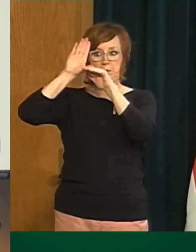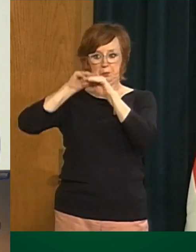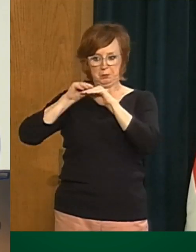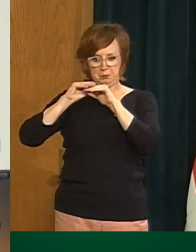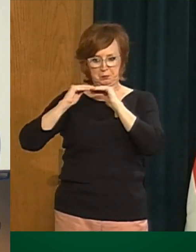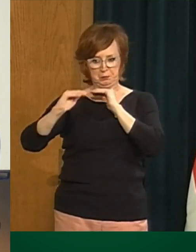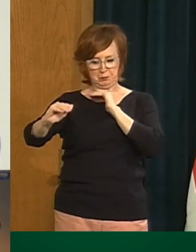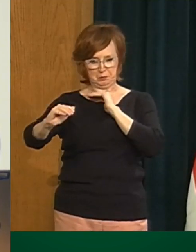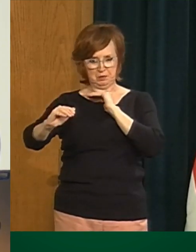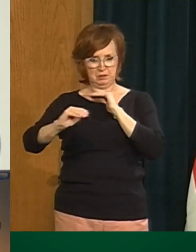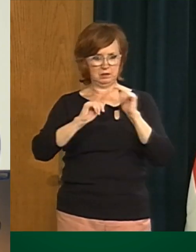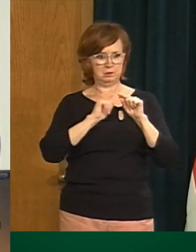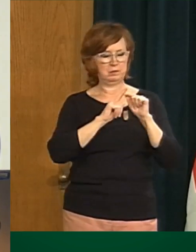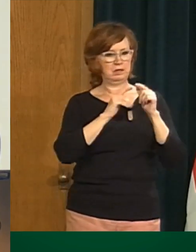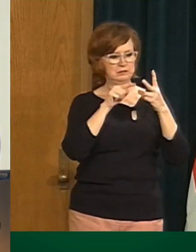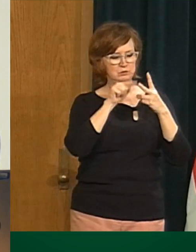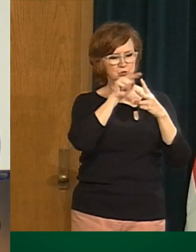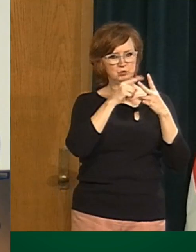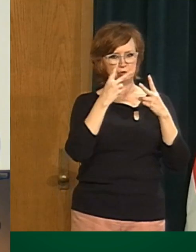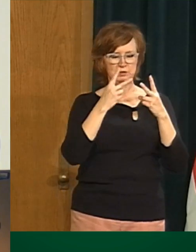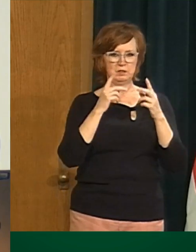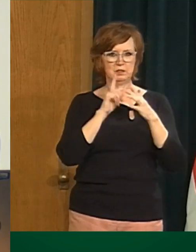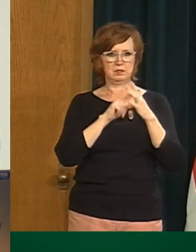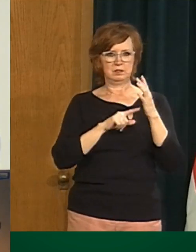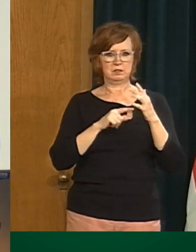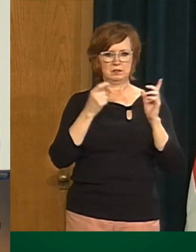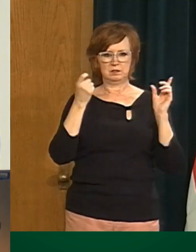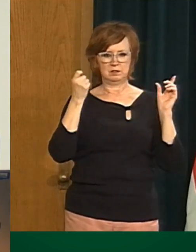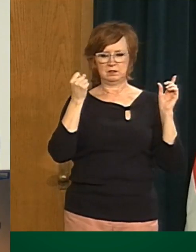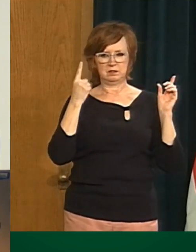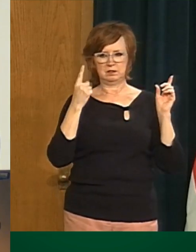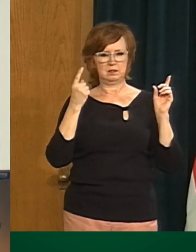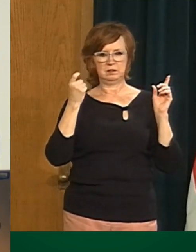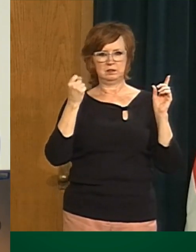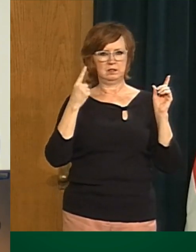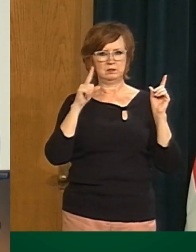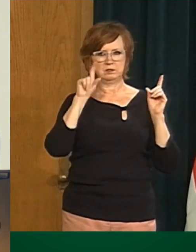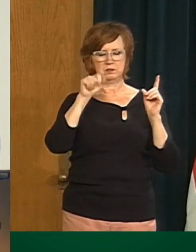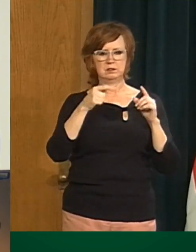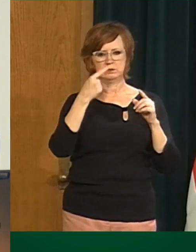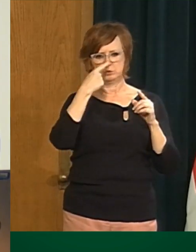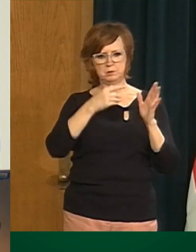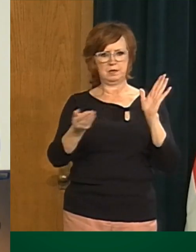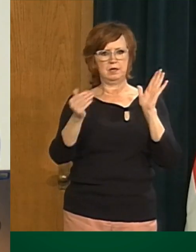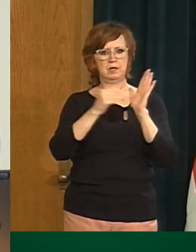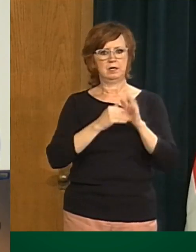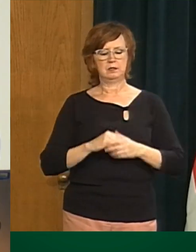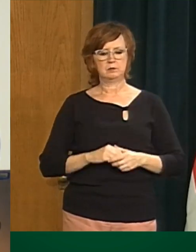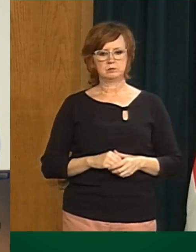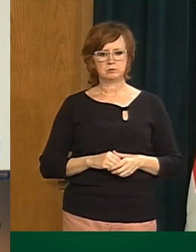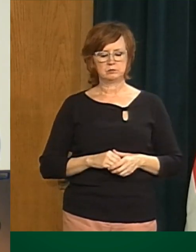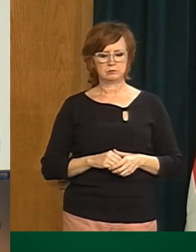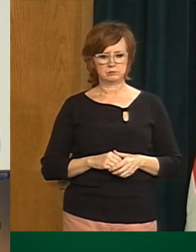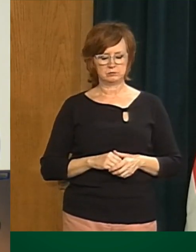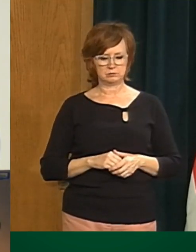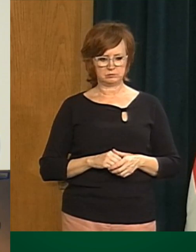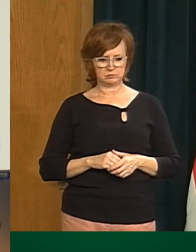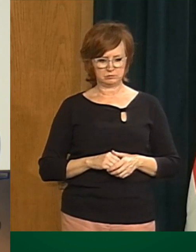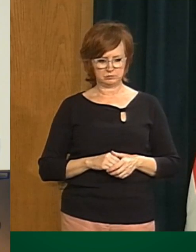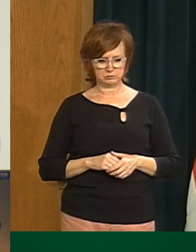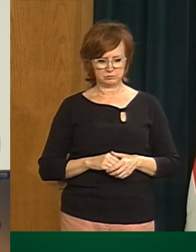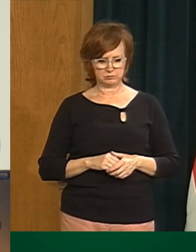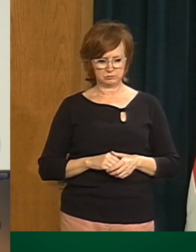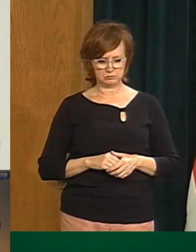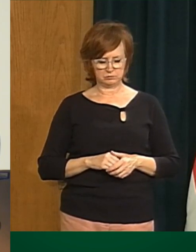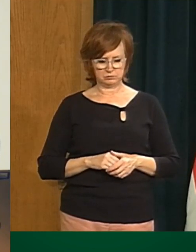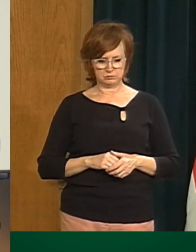about the province as a whole? I'm sorry, could you just repeat that? I'm talking more about just referring to the